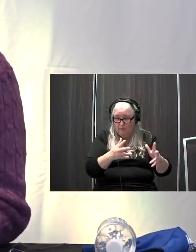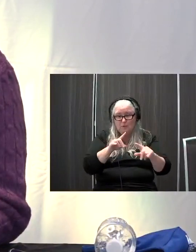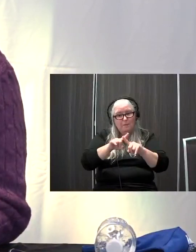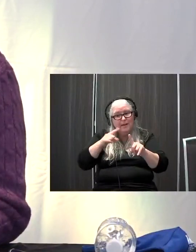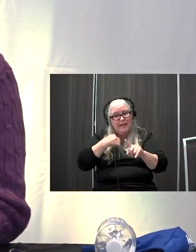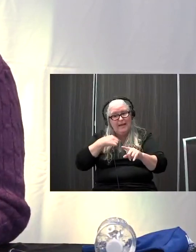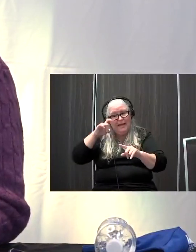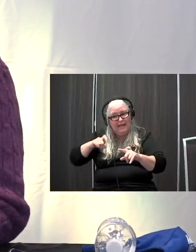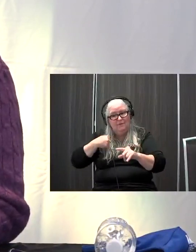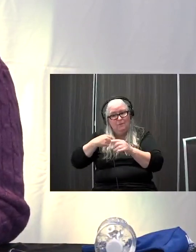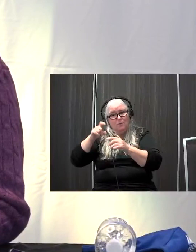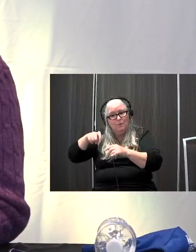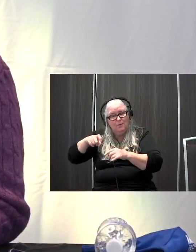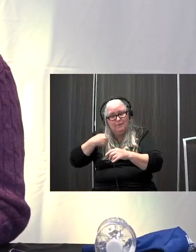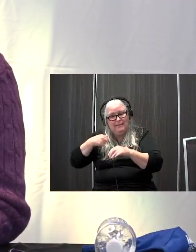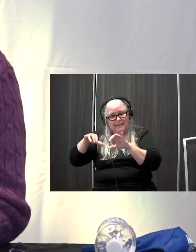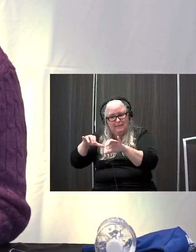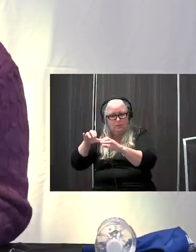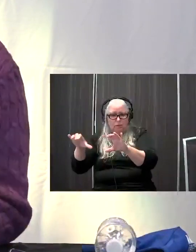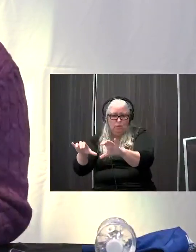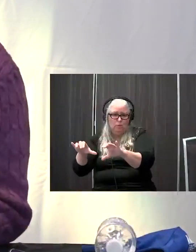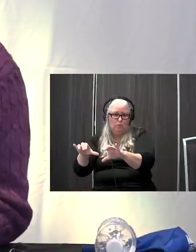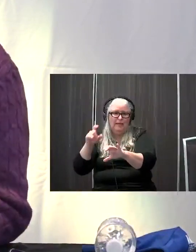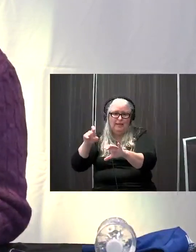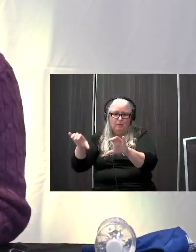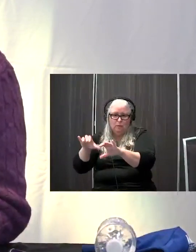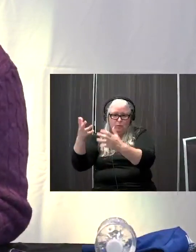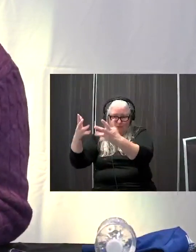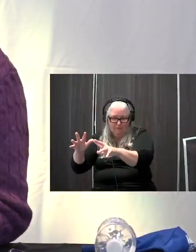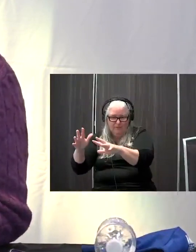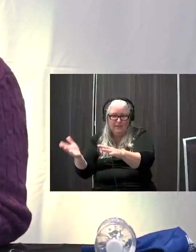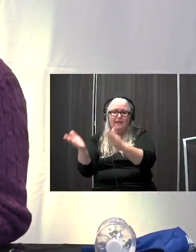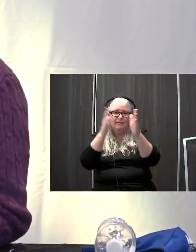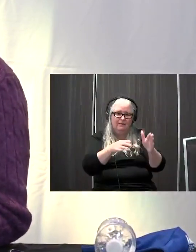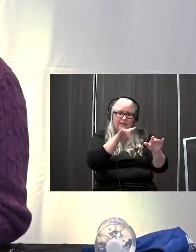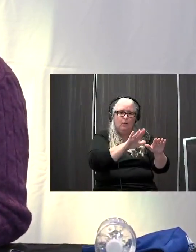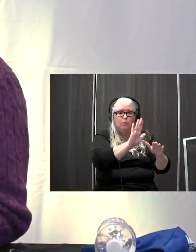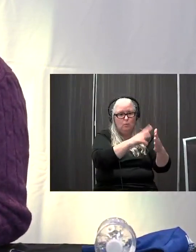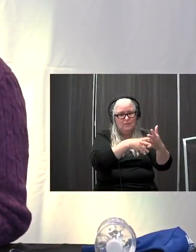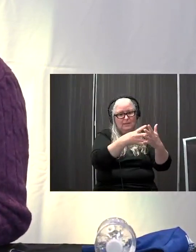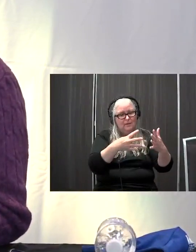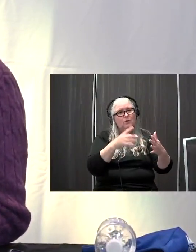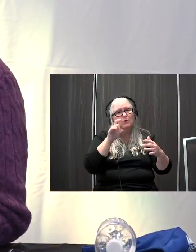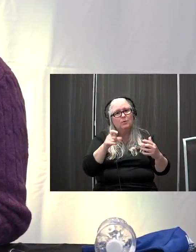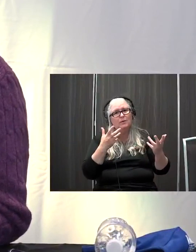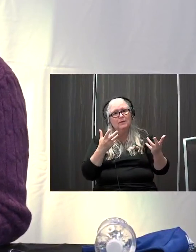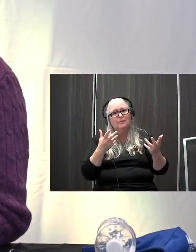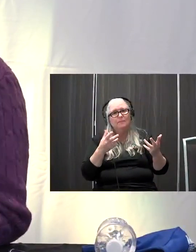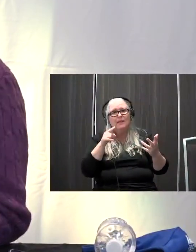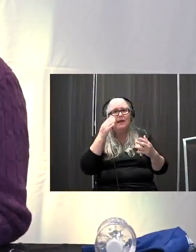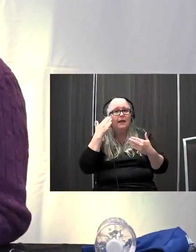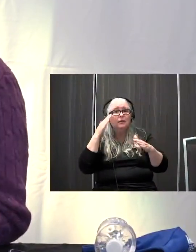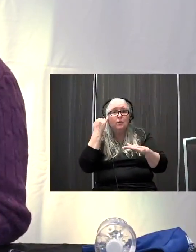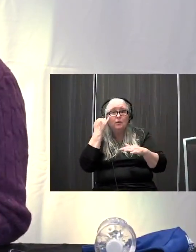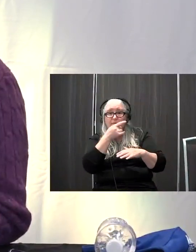that has to get done before the next thing we can do. So just again, that like larger environment. I don't know if there's other thoughts